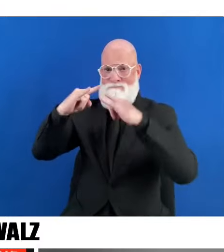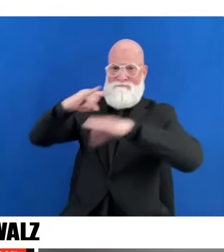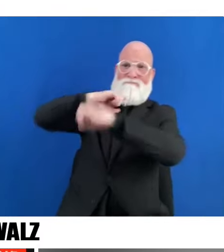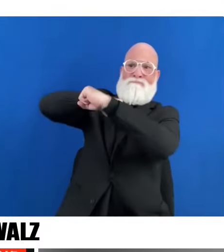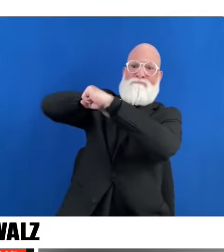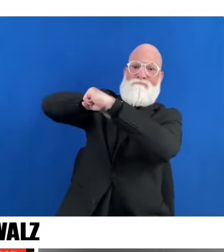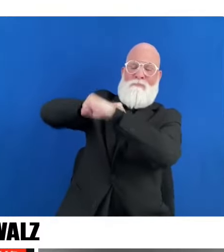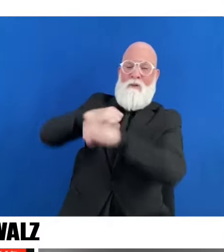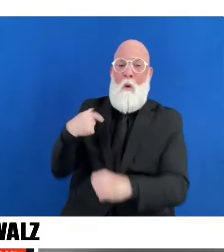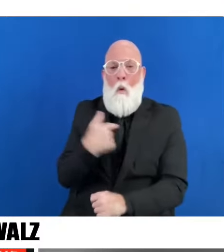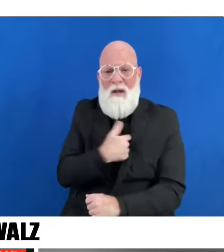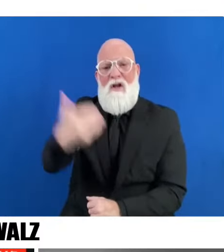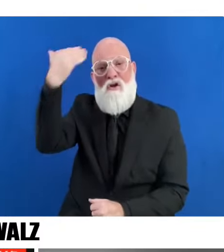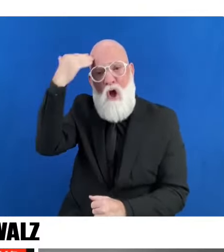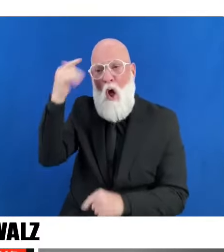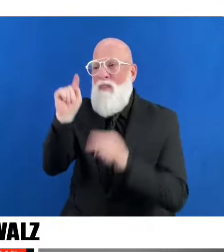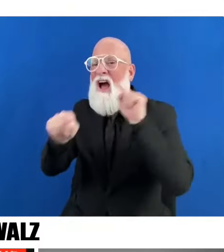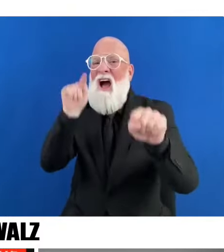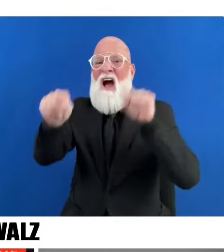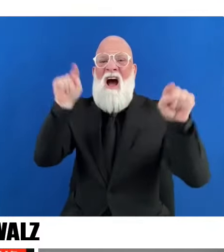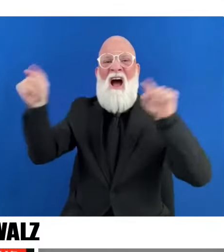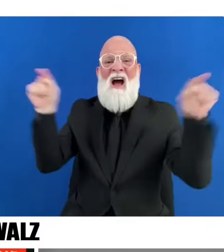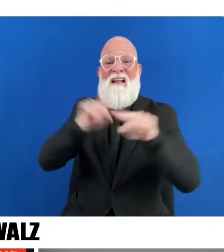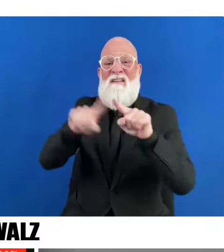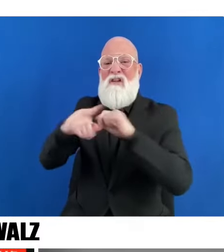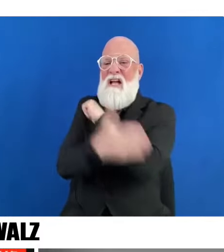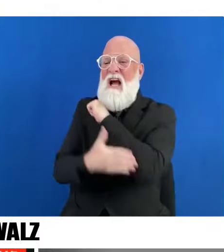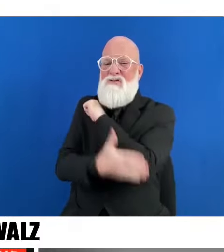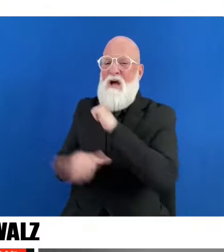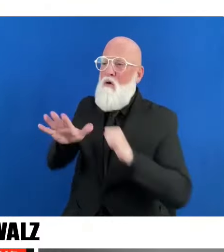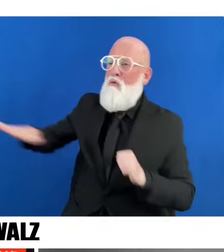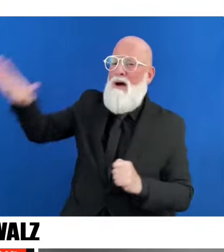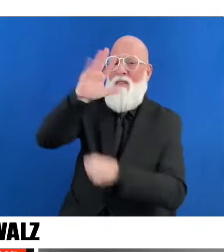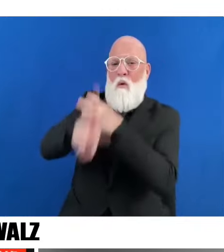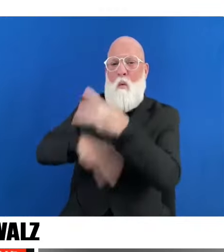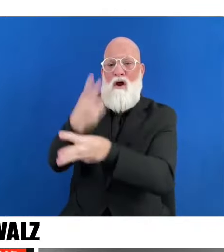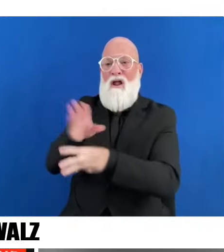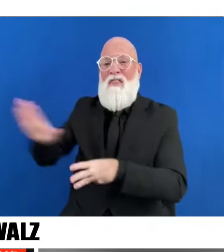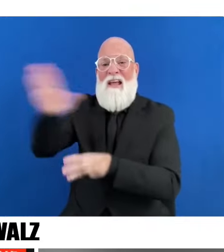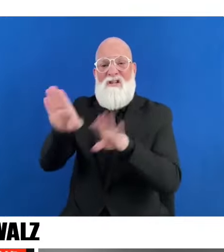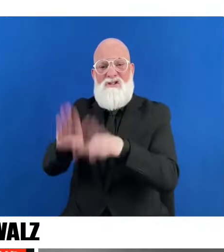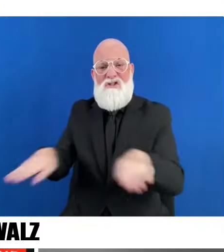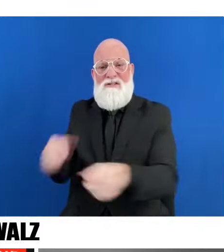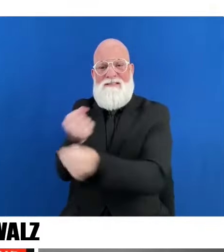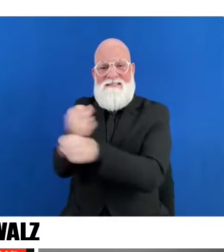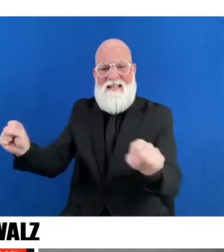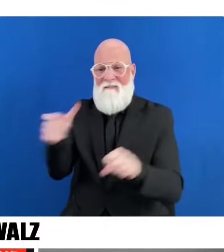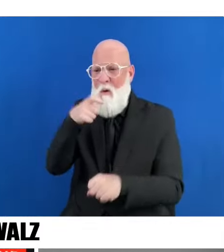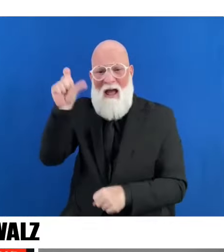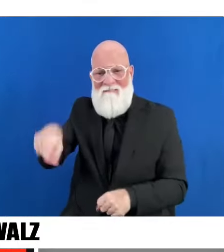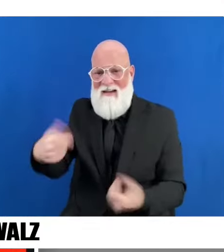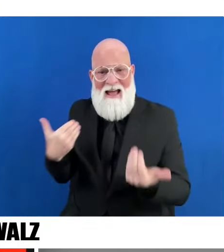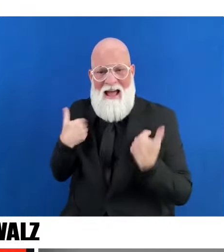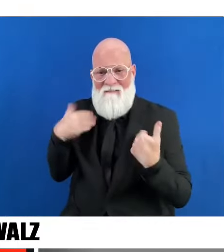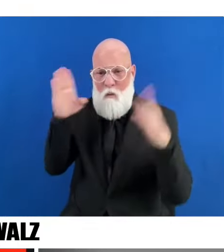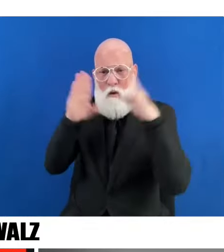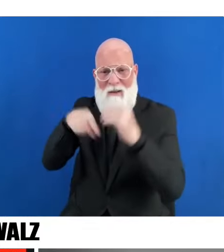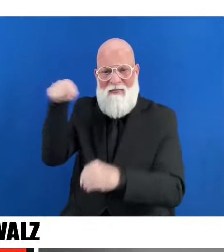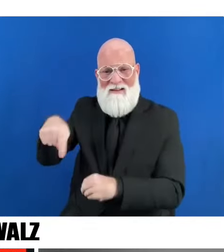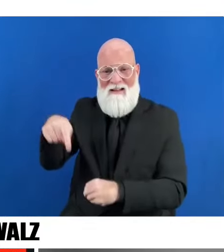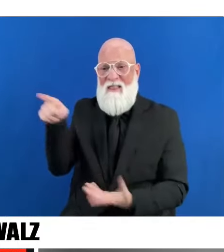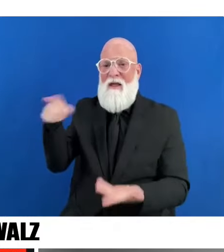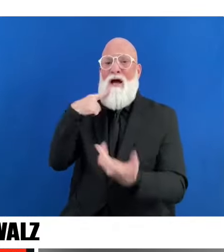countries around the world that their children aren't practicing these types of drills. They're being kids. We owe it to them to get a fix. These